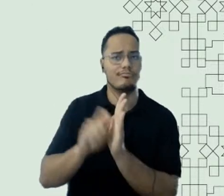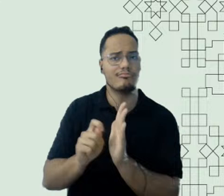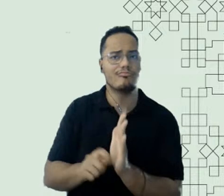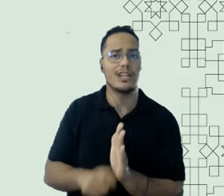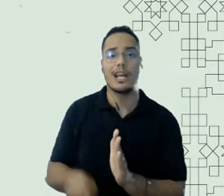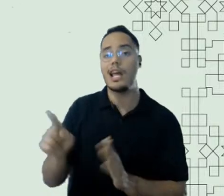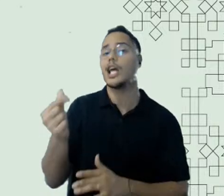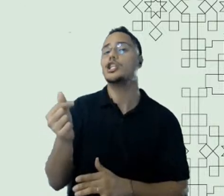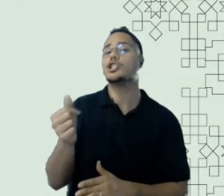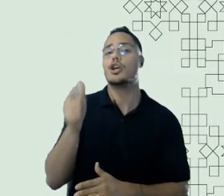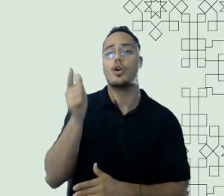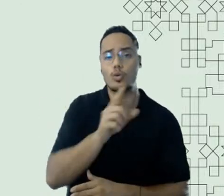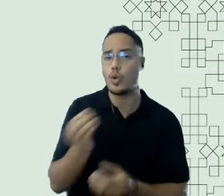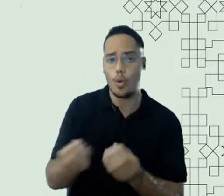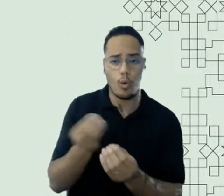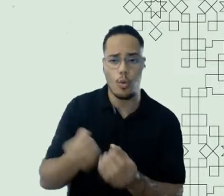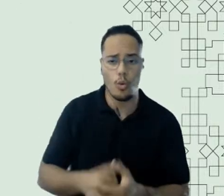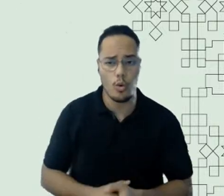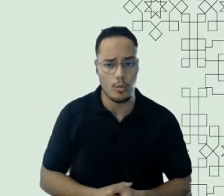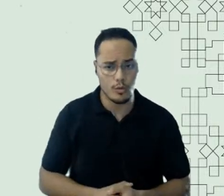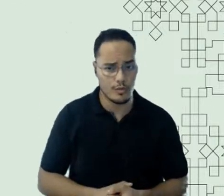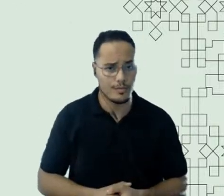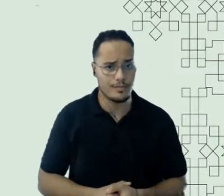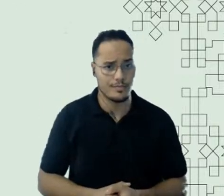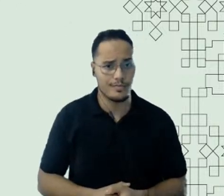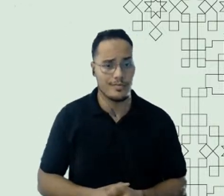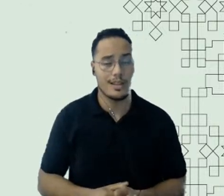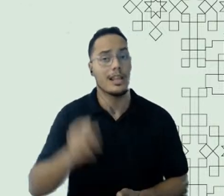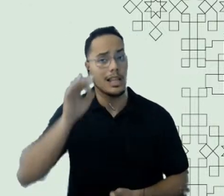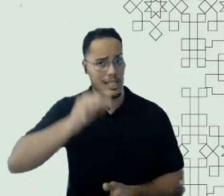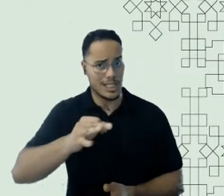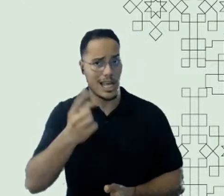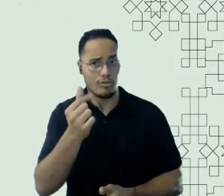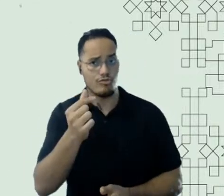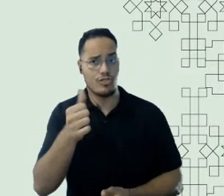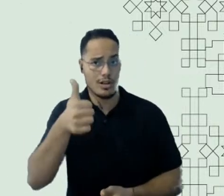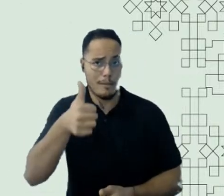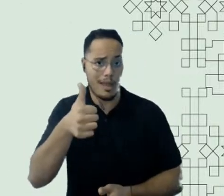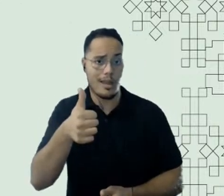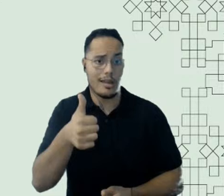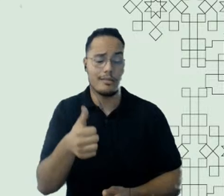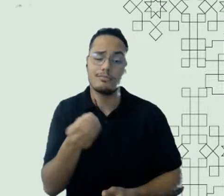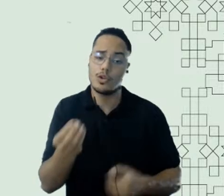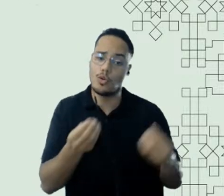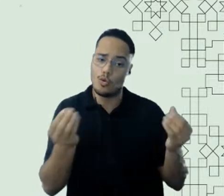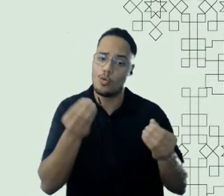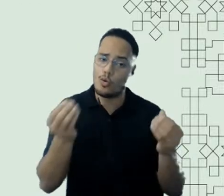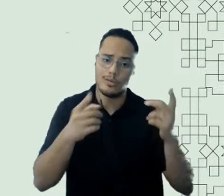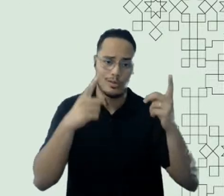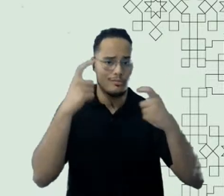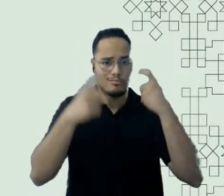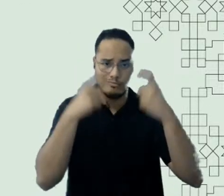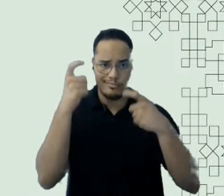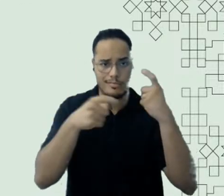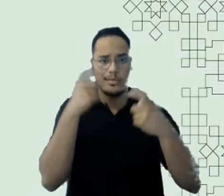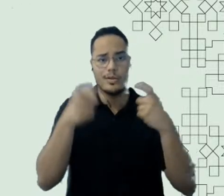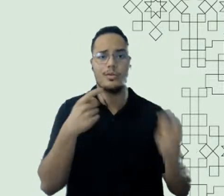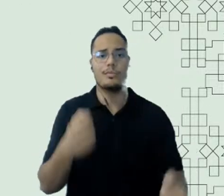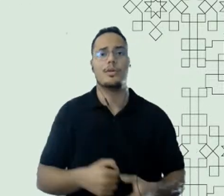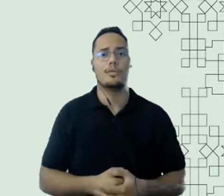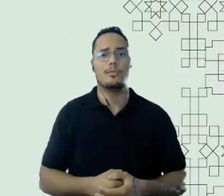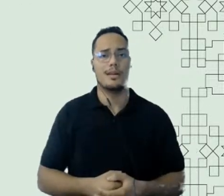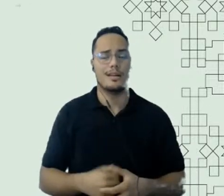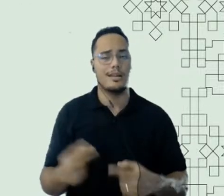of also concern about the protection of creators and performers and artists. And the case